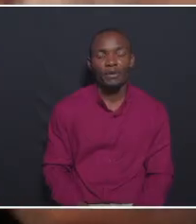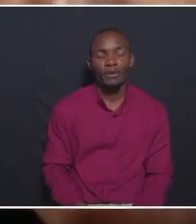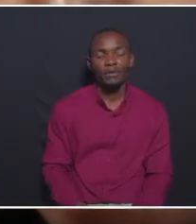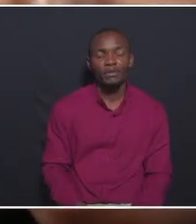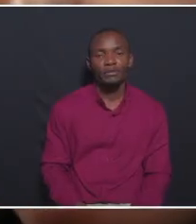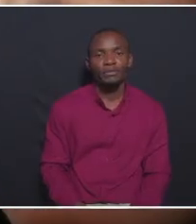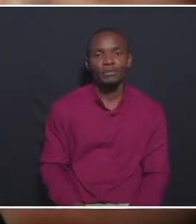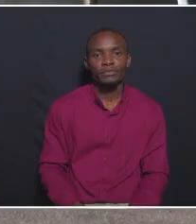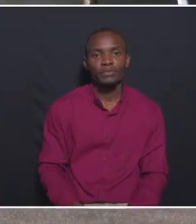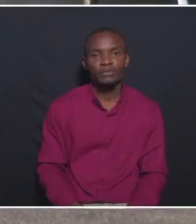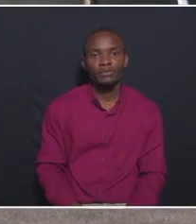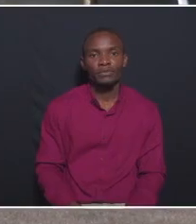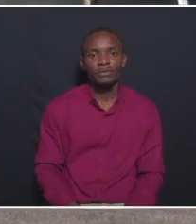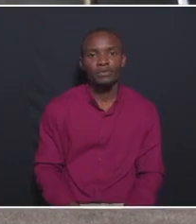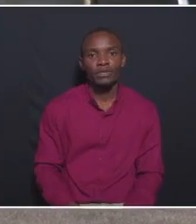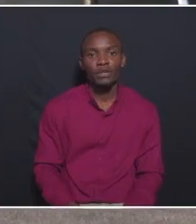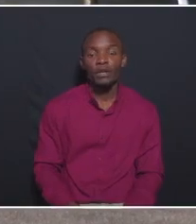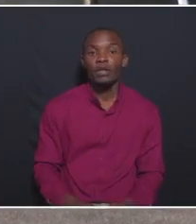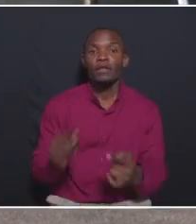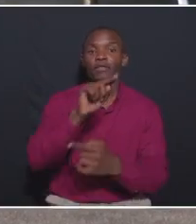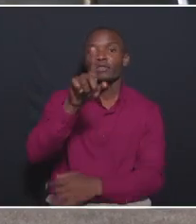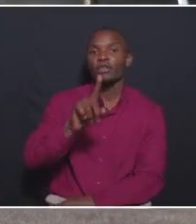So for the question about